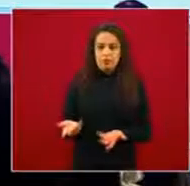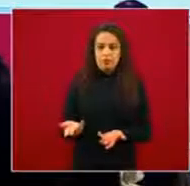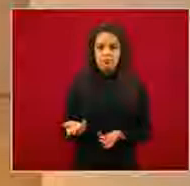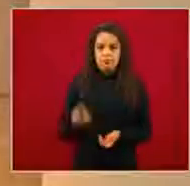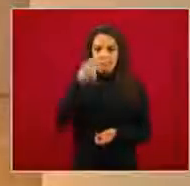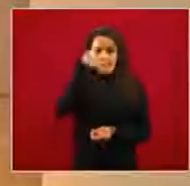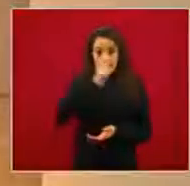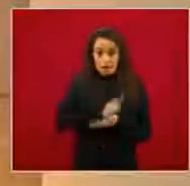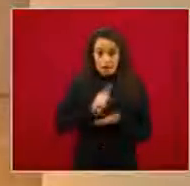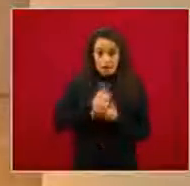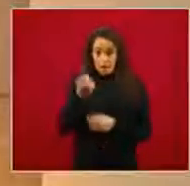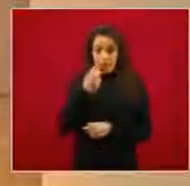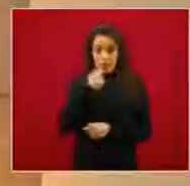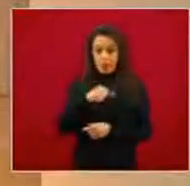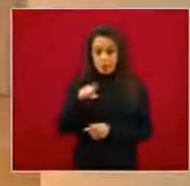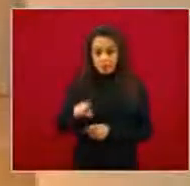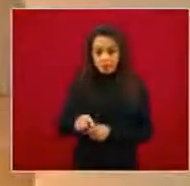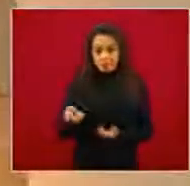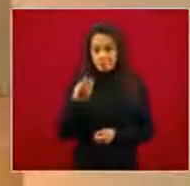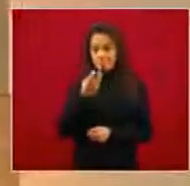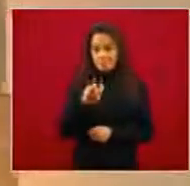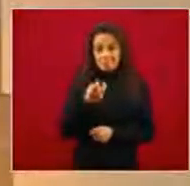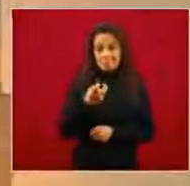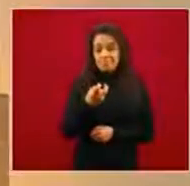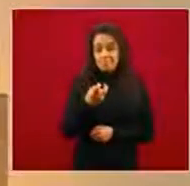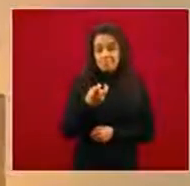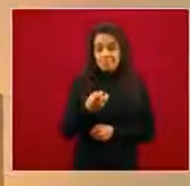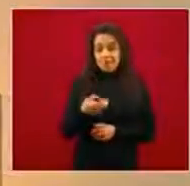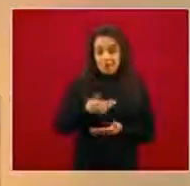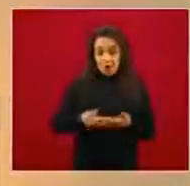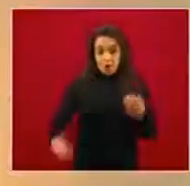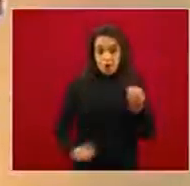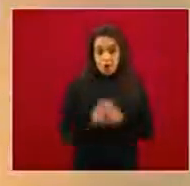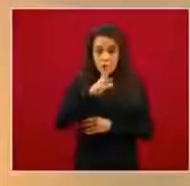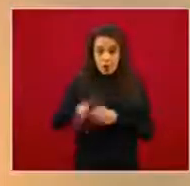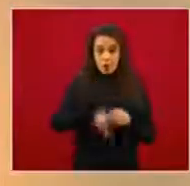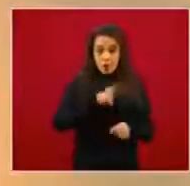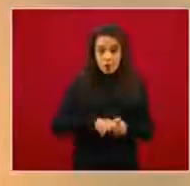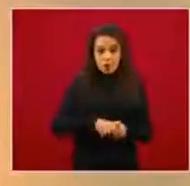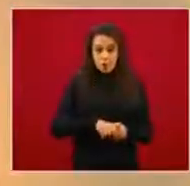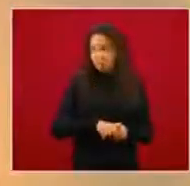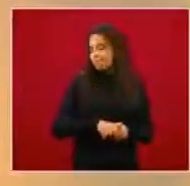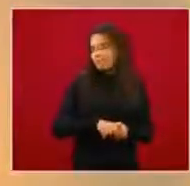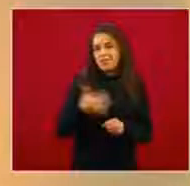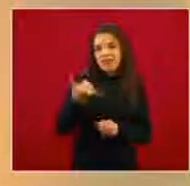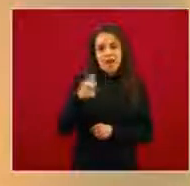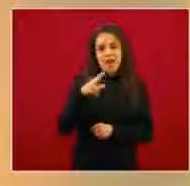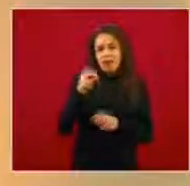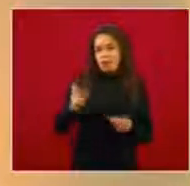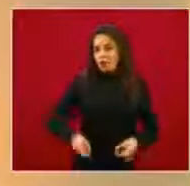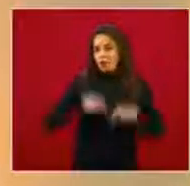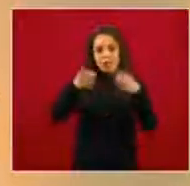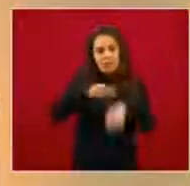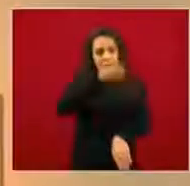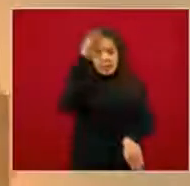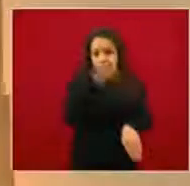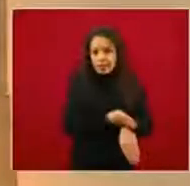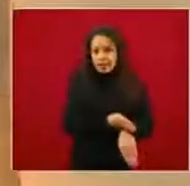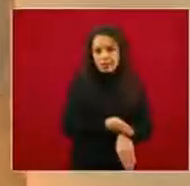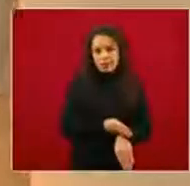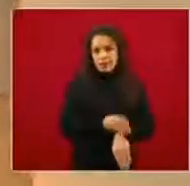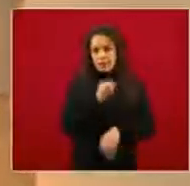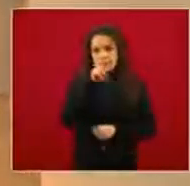the checker. In new normal, will imply that that should be